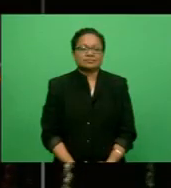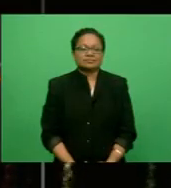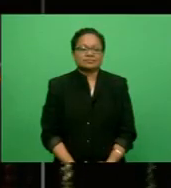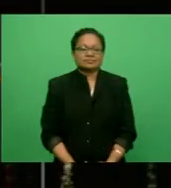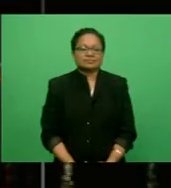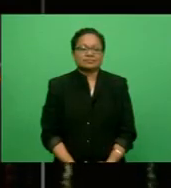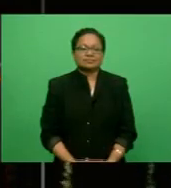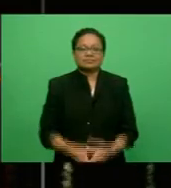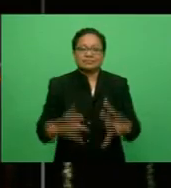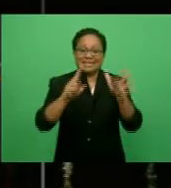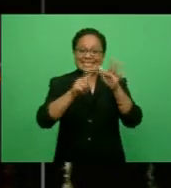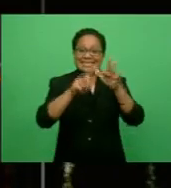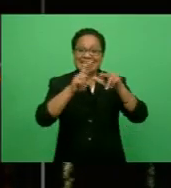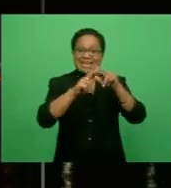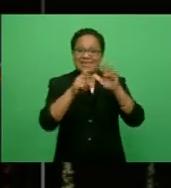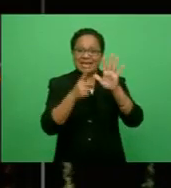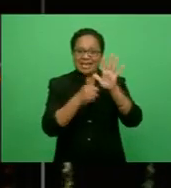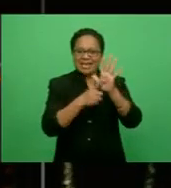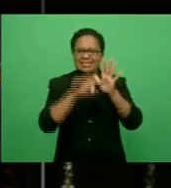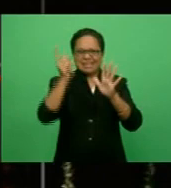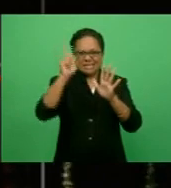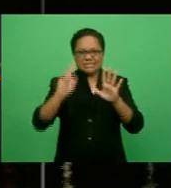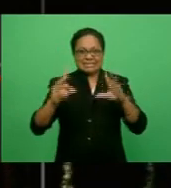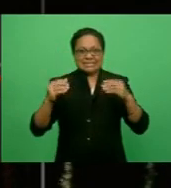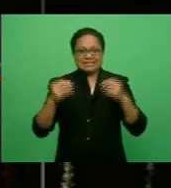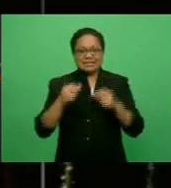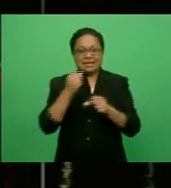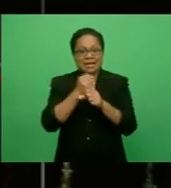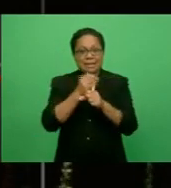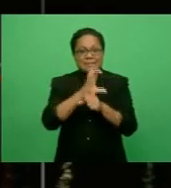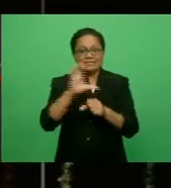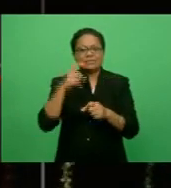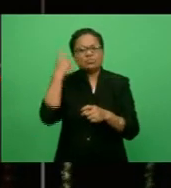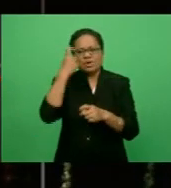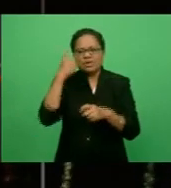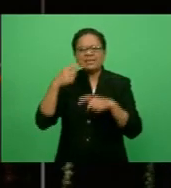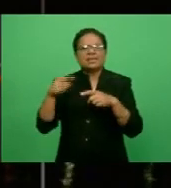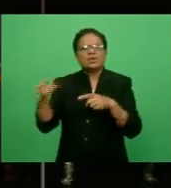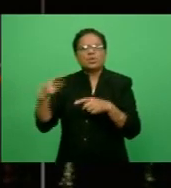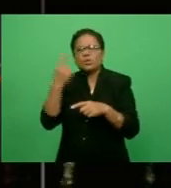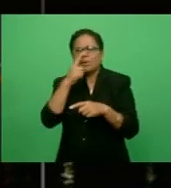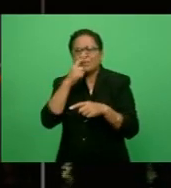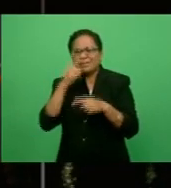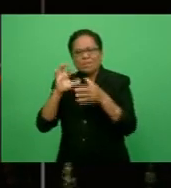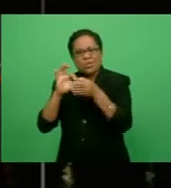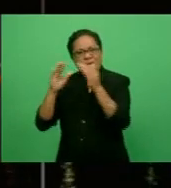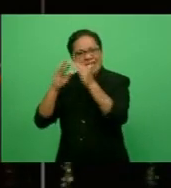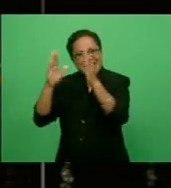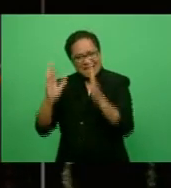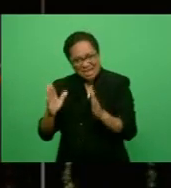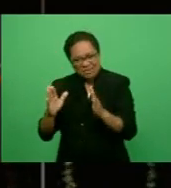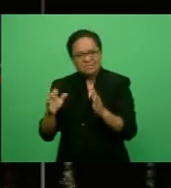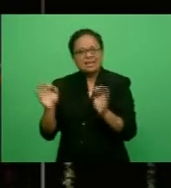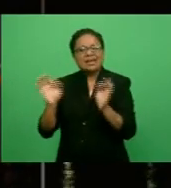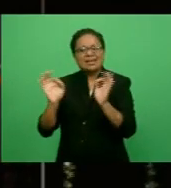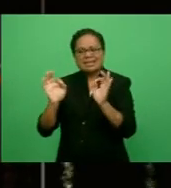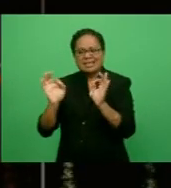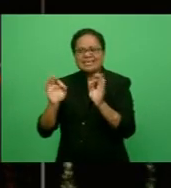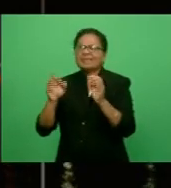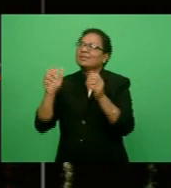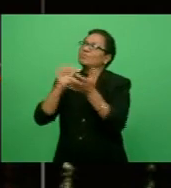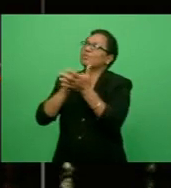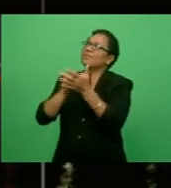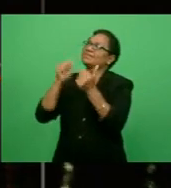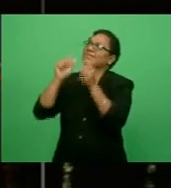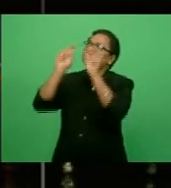Energy Fiji Limited has raised concerns regarding landlords who are complacent about the safety of their tenants. This says EFL has